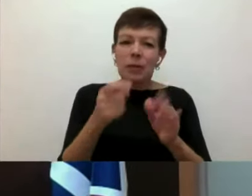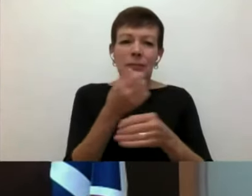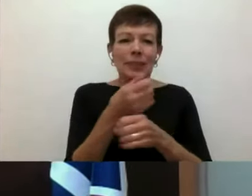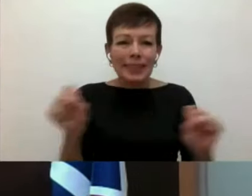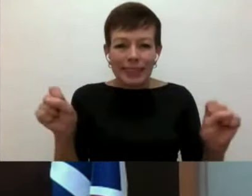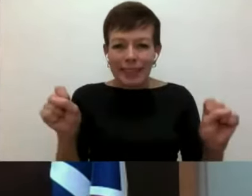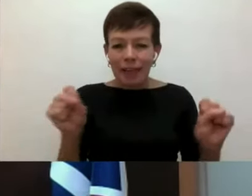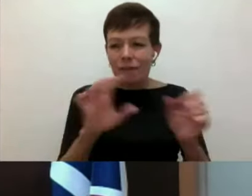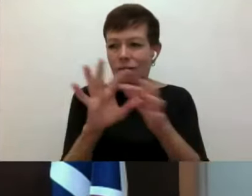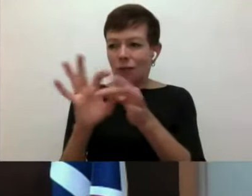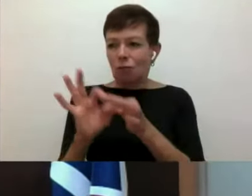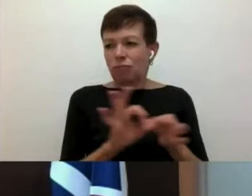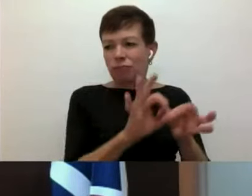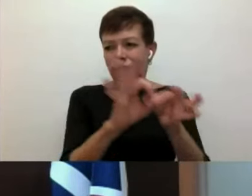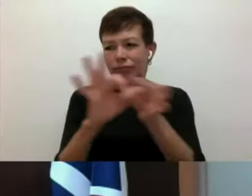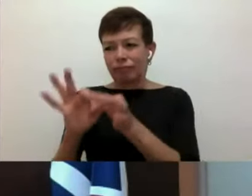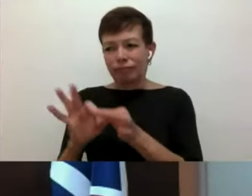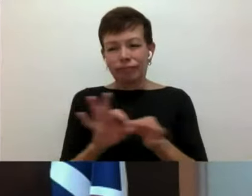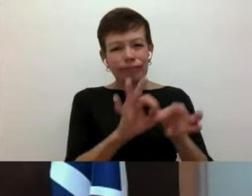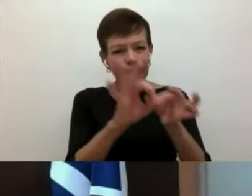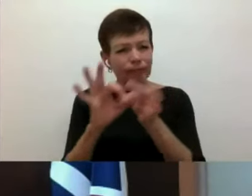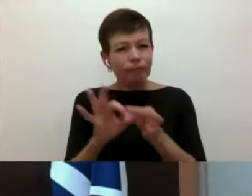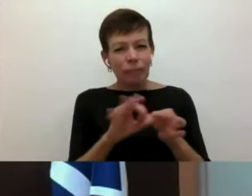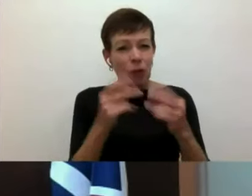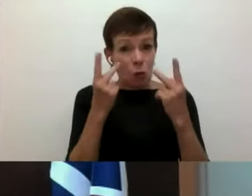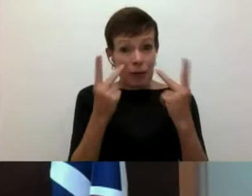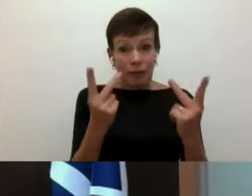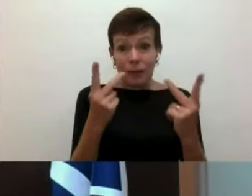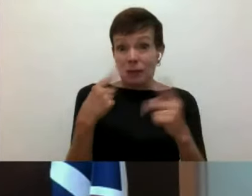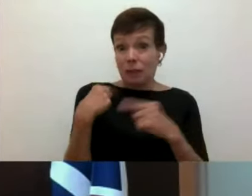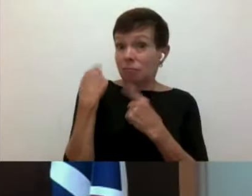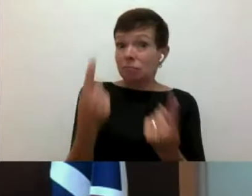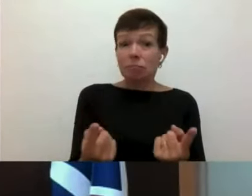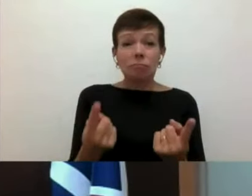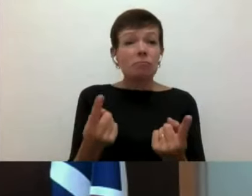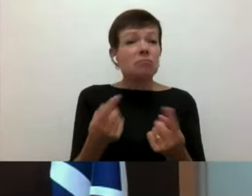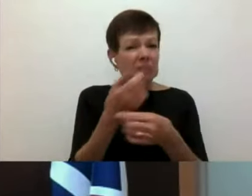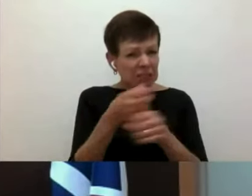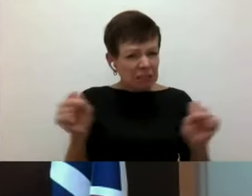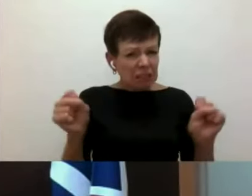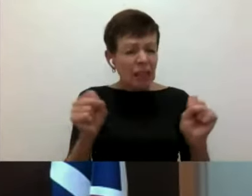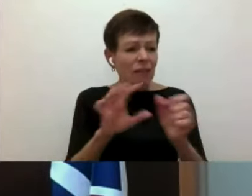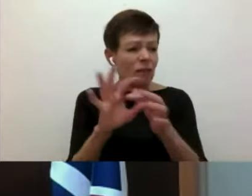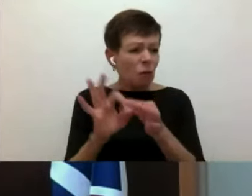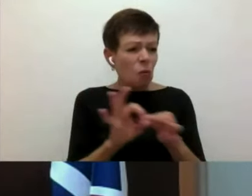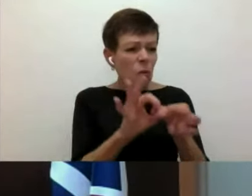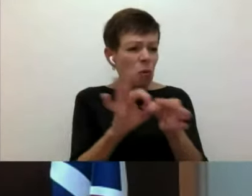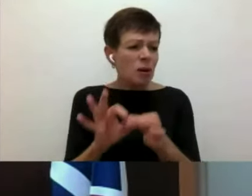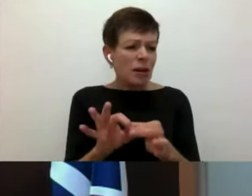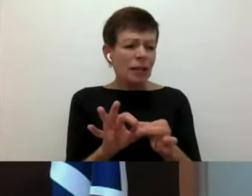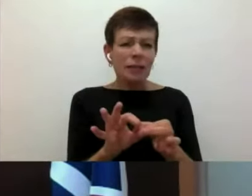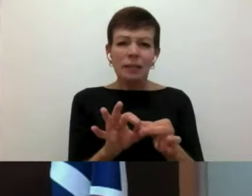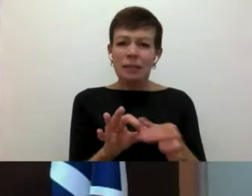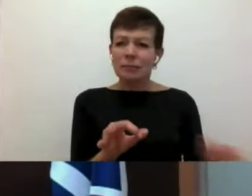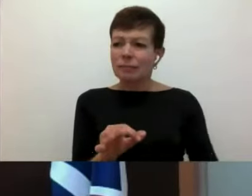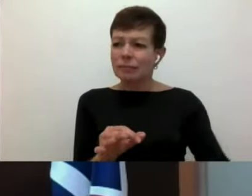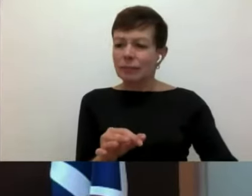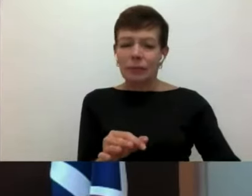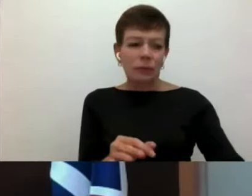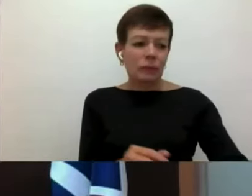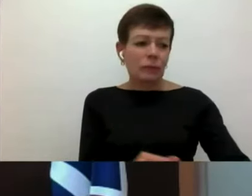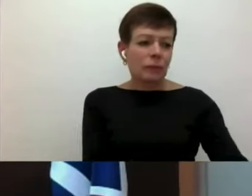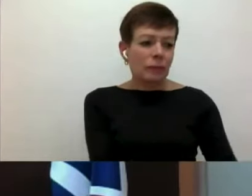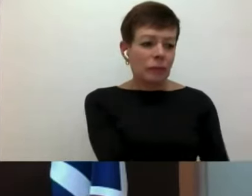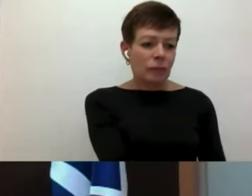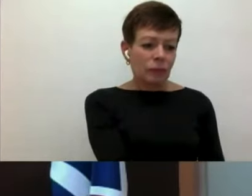seen examples of that in BC over the years. And even this year with the Knutsford example, we had the community of Southside